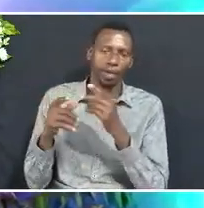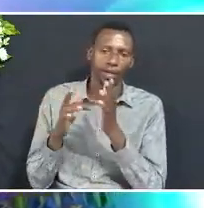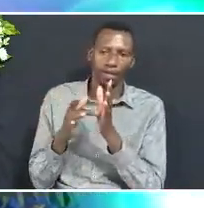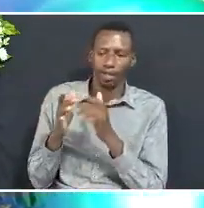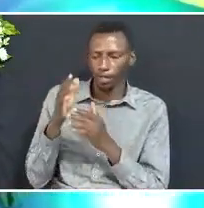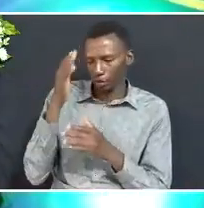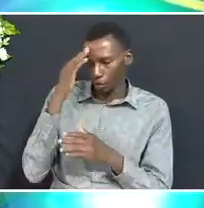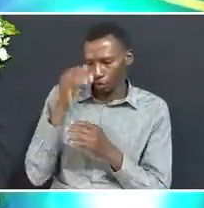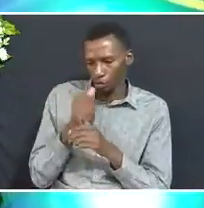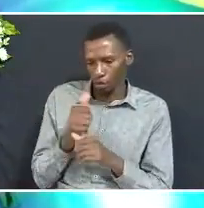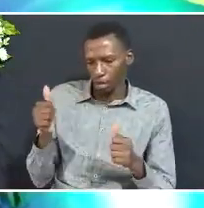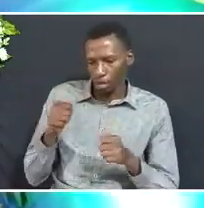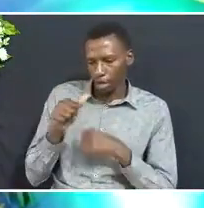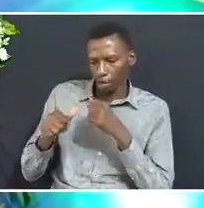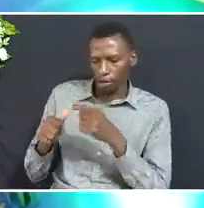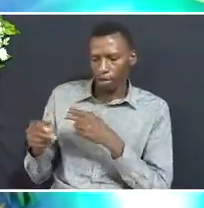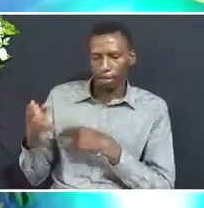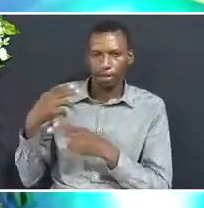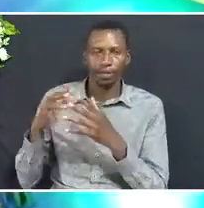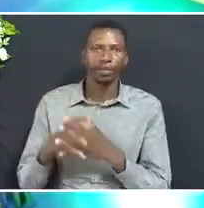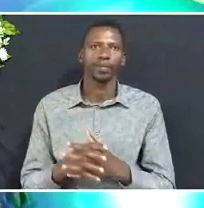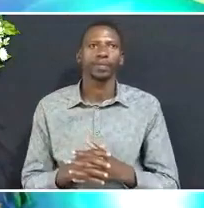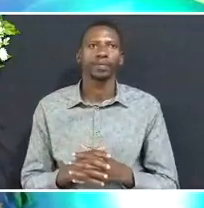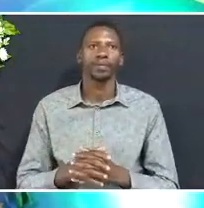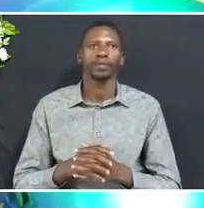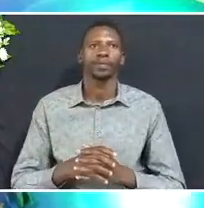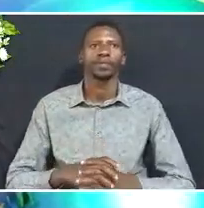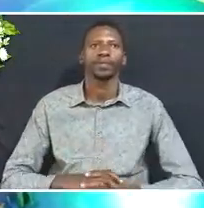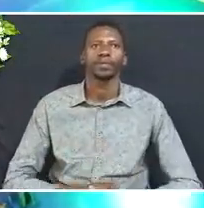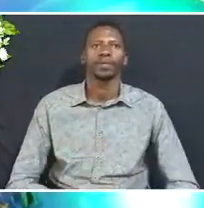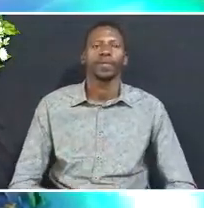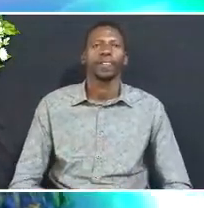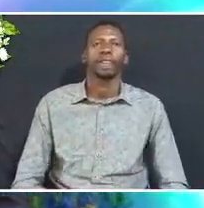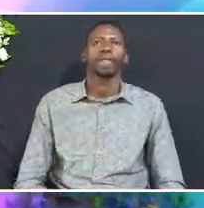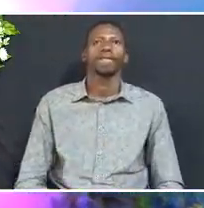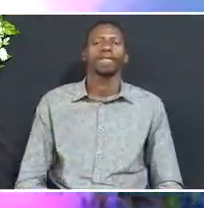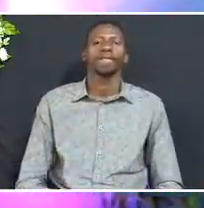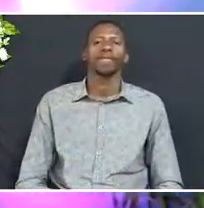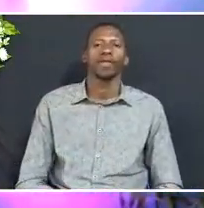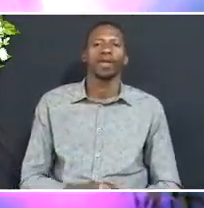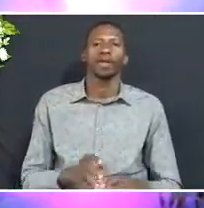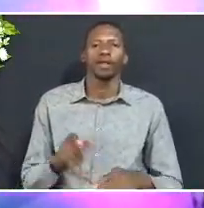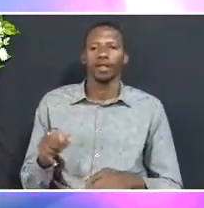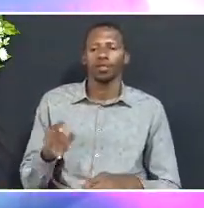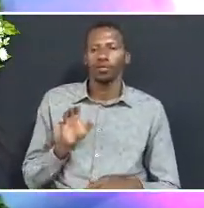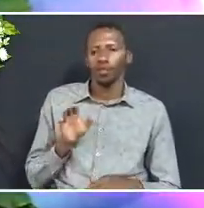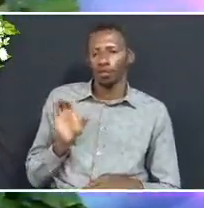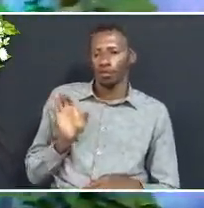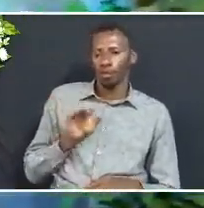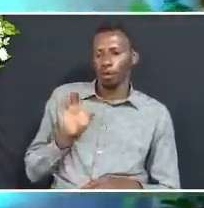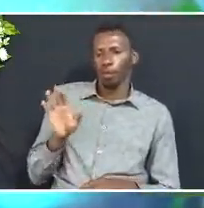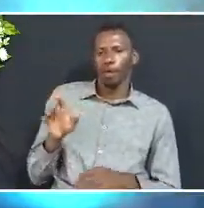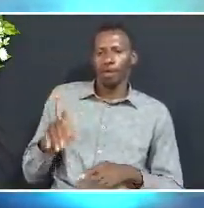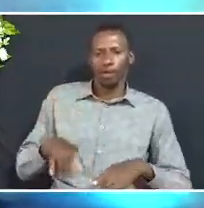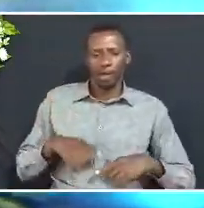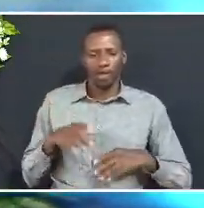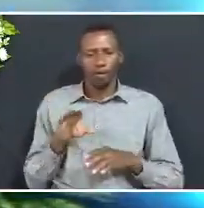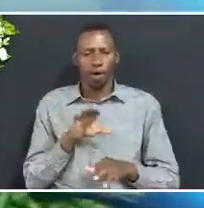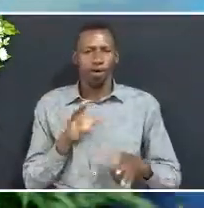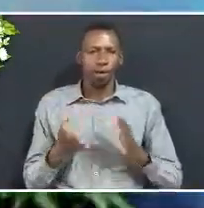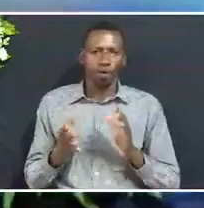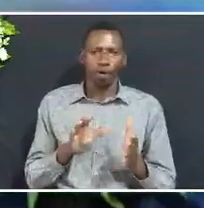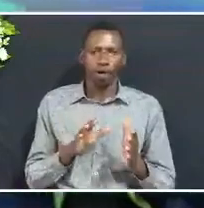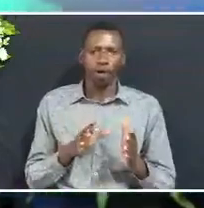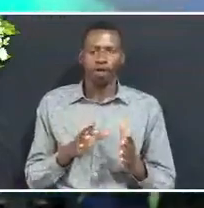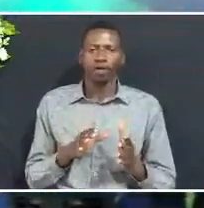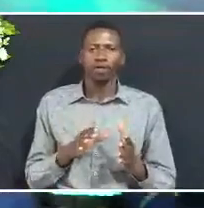when Jesus knew about the ways and the life of this young lady, she did not know that there's